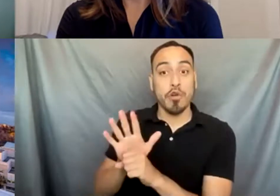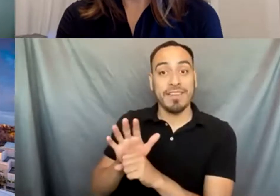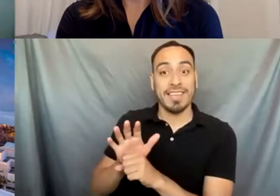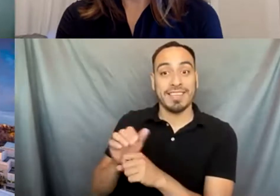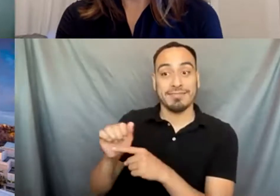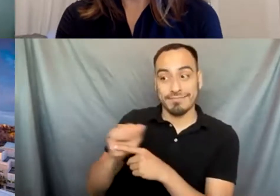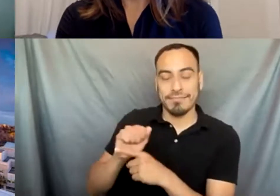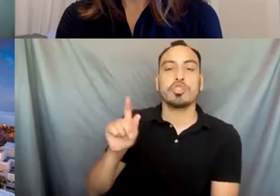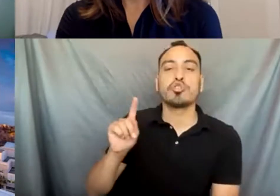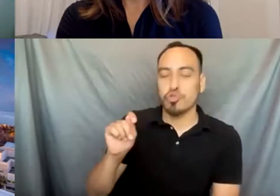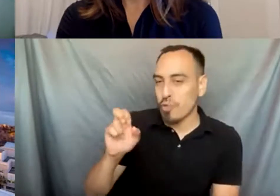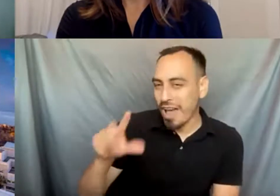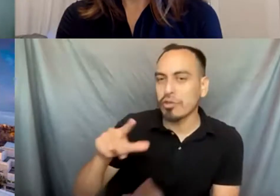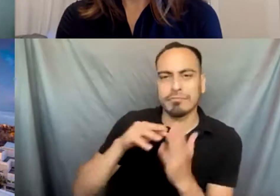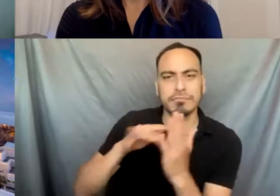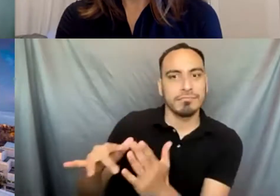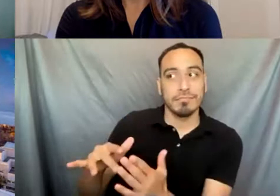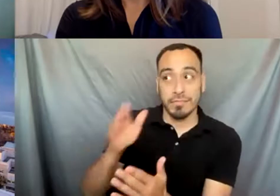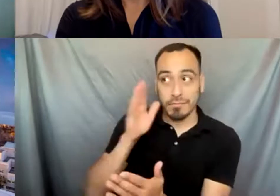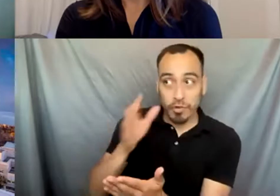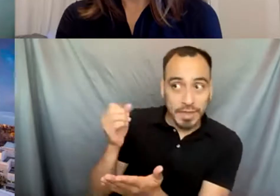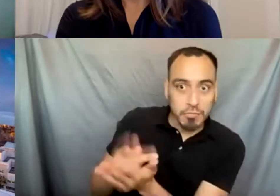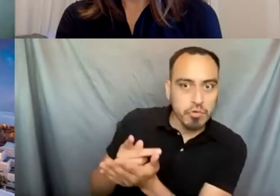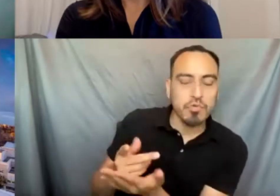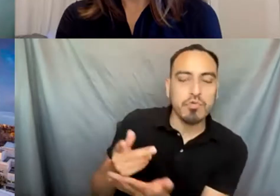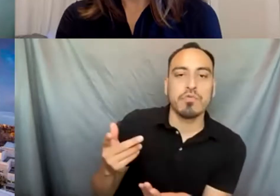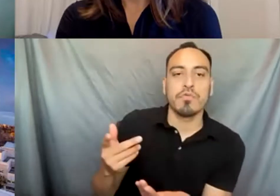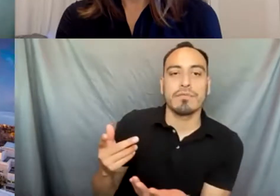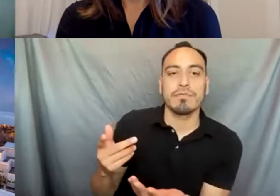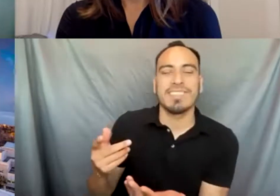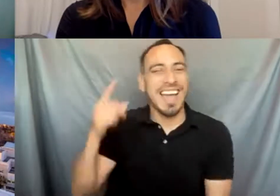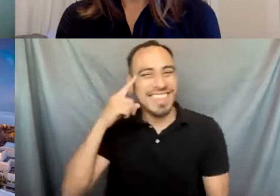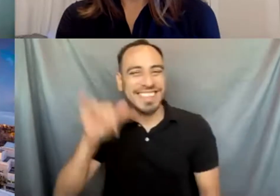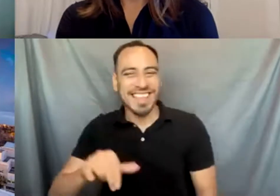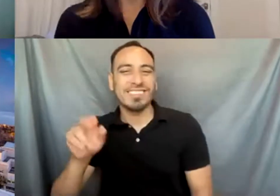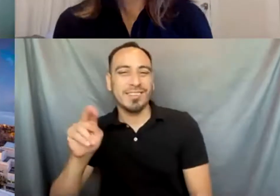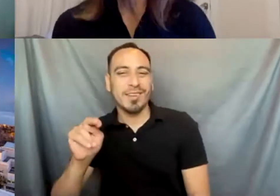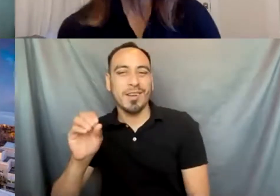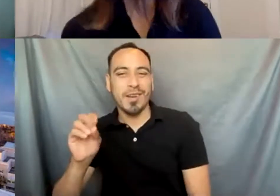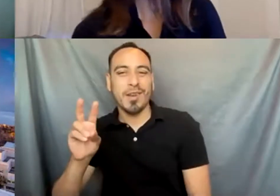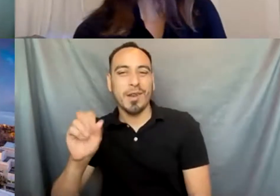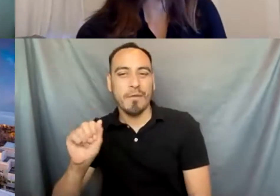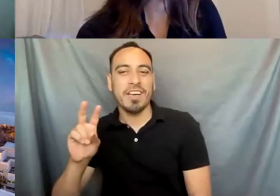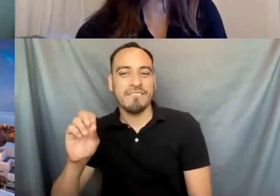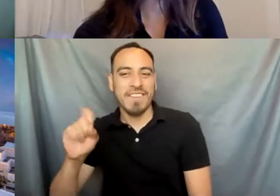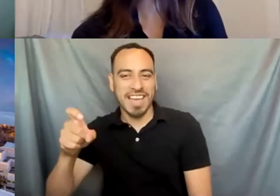approved? Yeah, so I think that's the Novavax vaccine, which we are